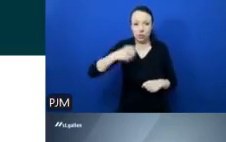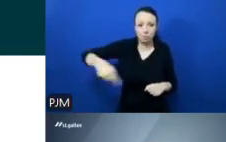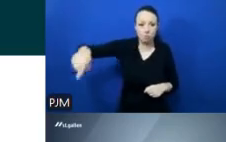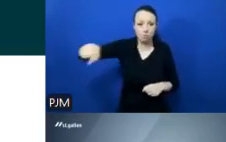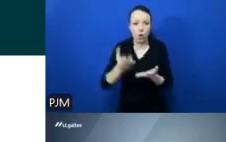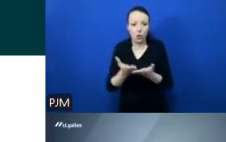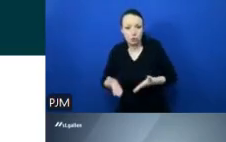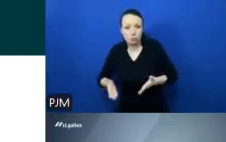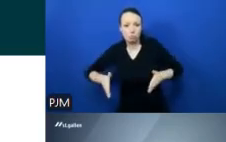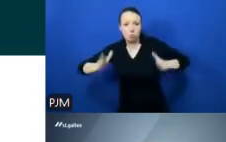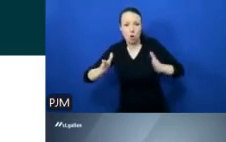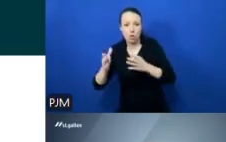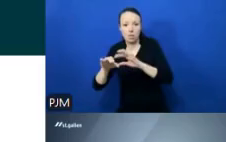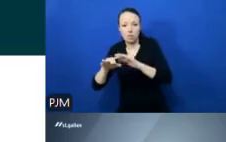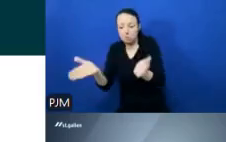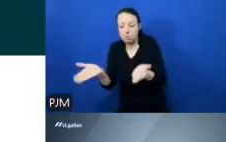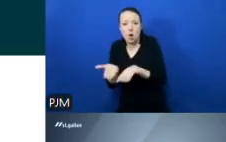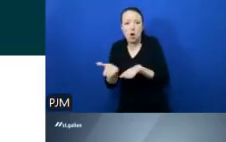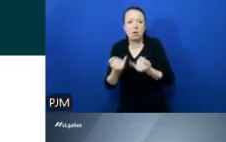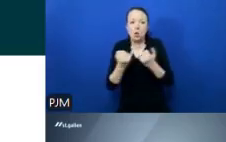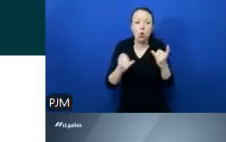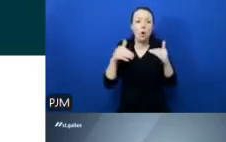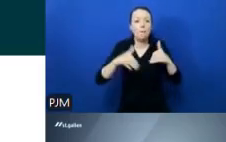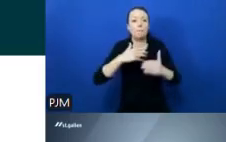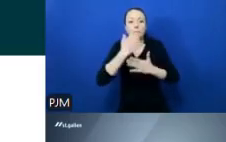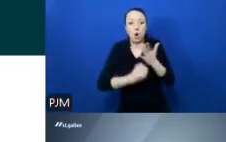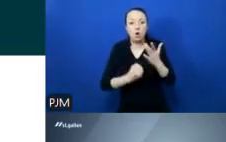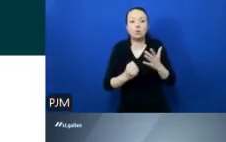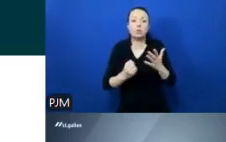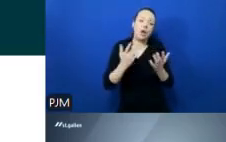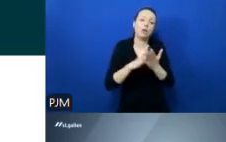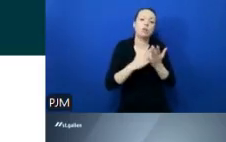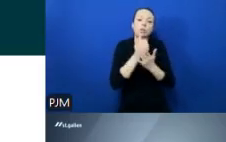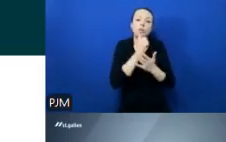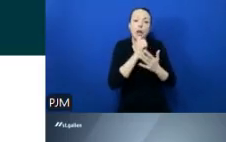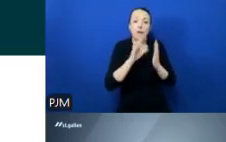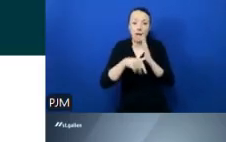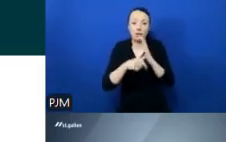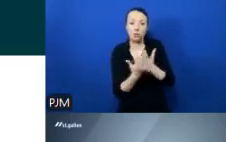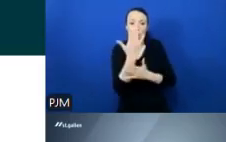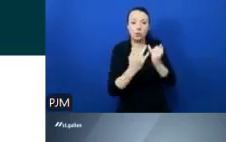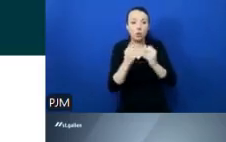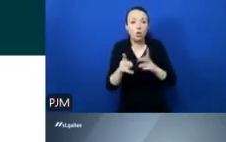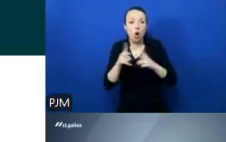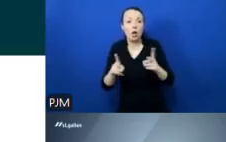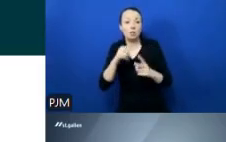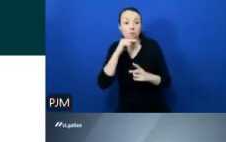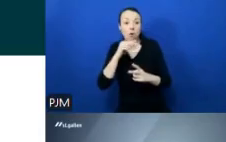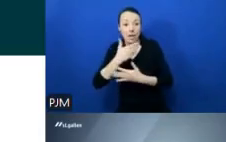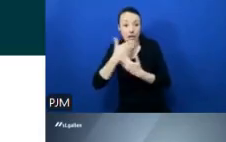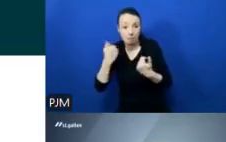The underground tank can also be used to water the greenery in the cities when there is not enough